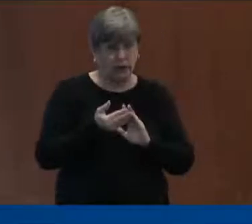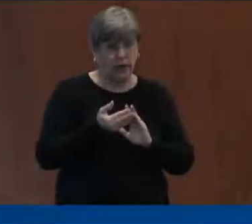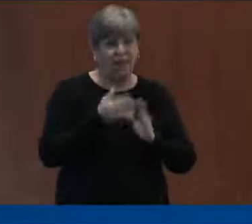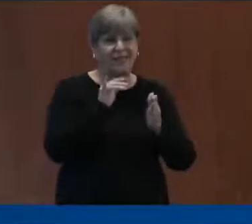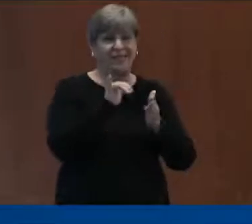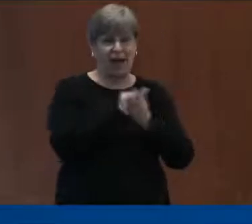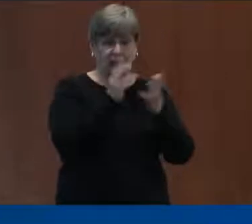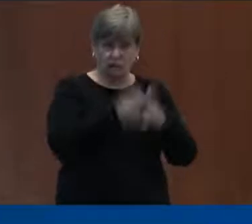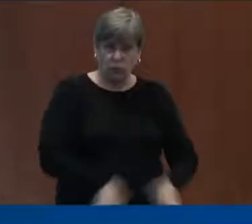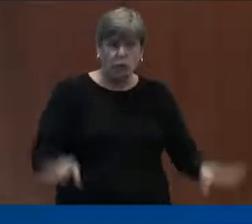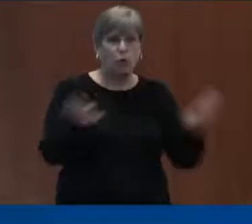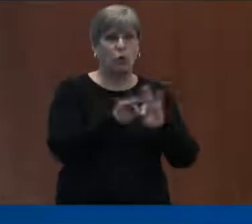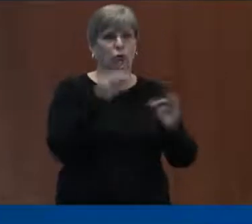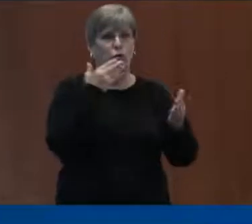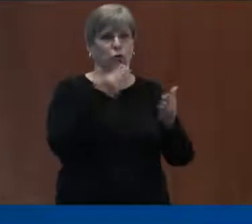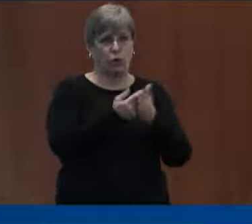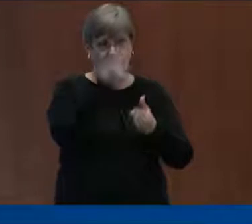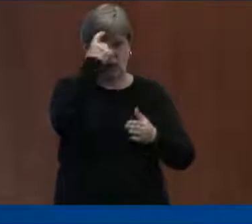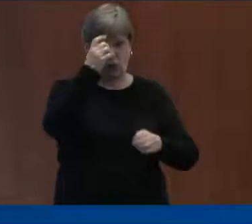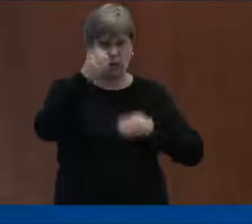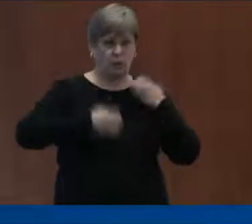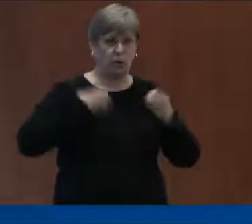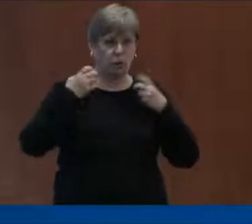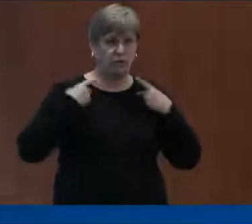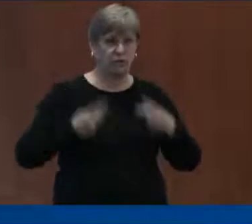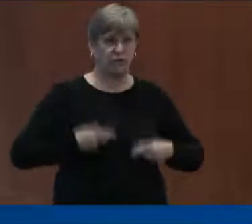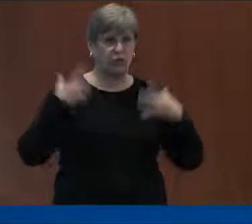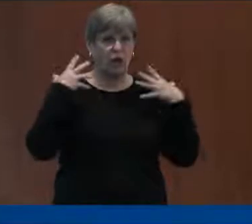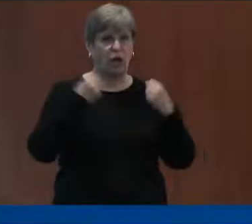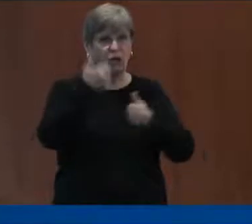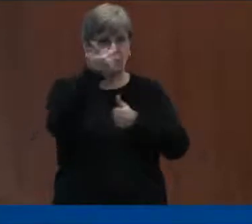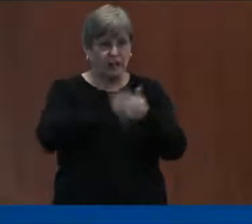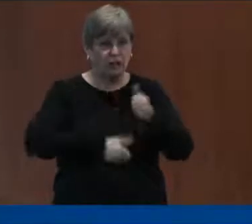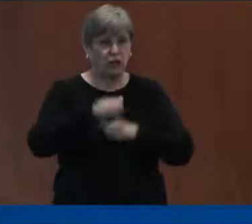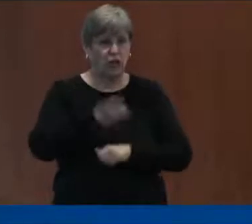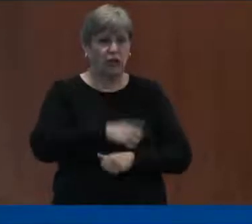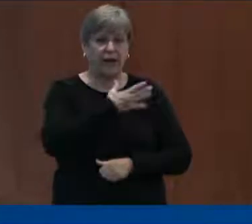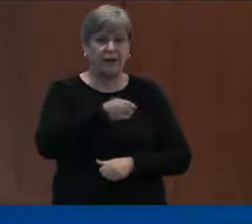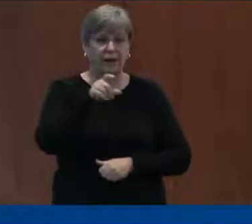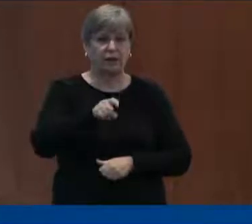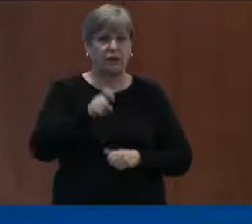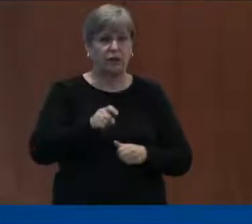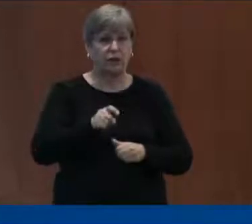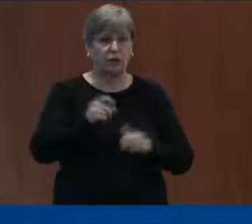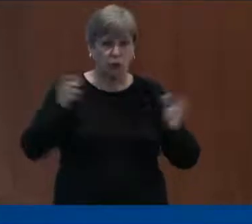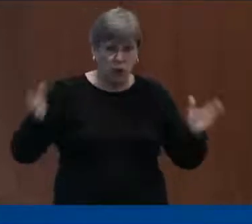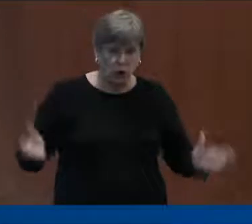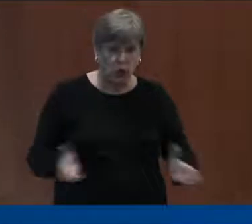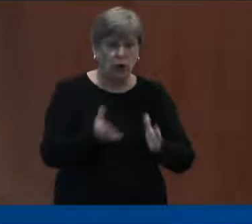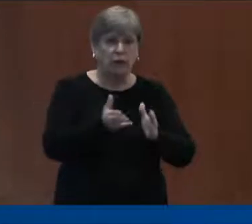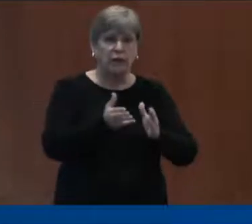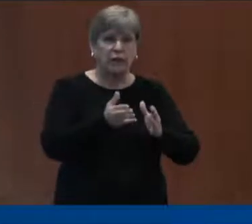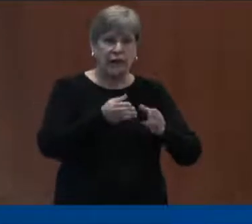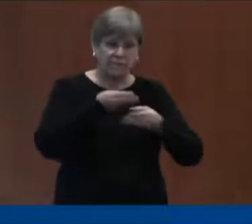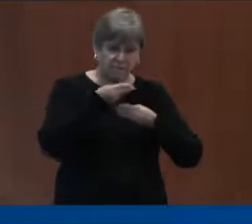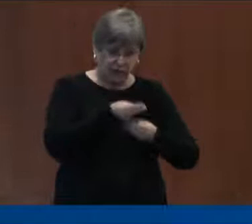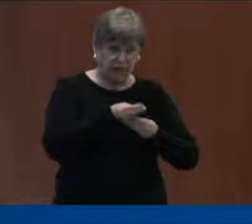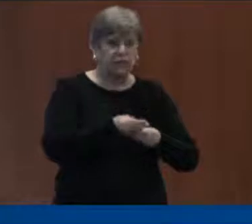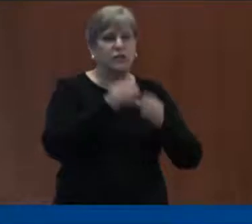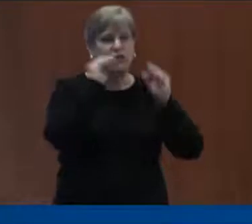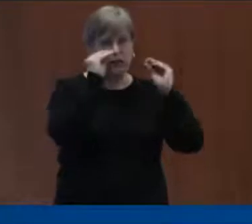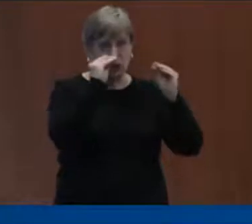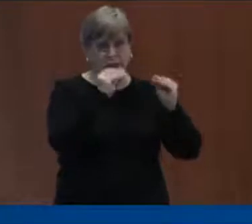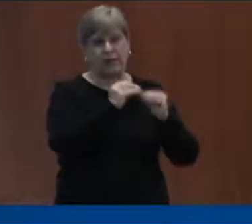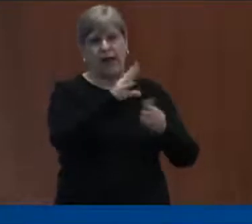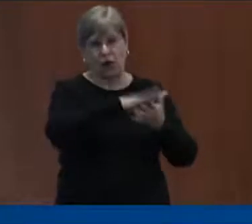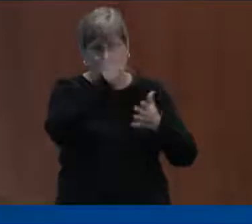is essential to the good mental, emotional, and physical health of each child and necessary to advance effective teaching, learning, and achievement in